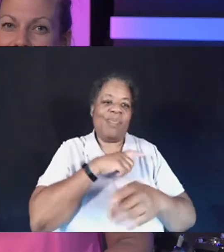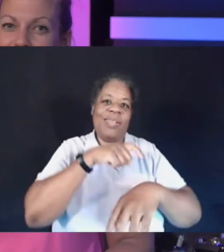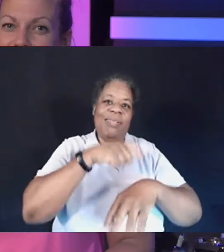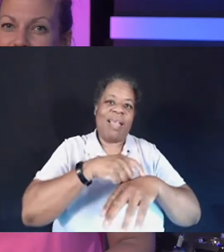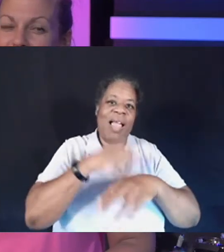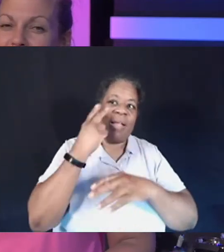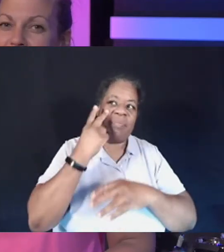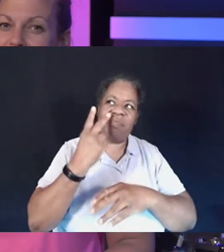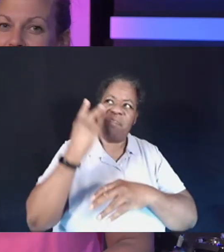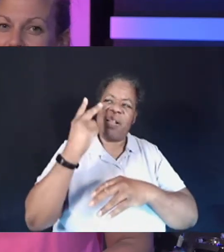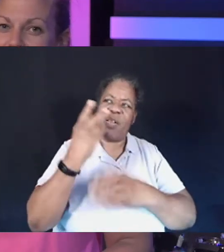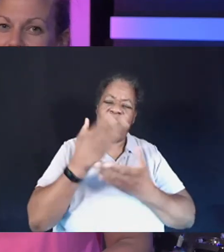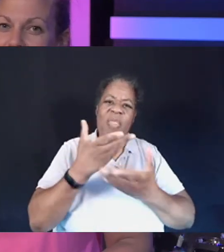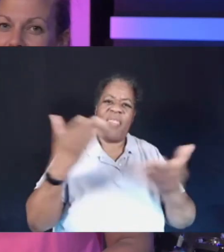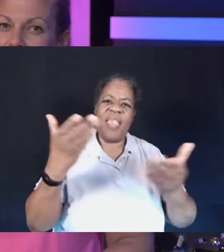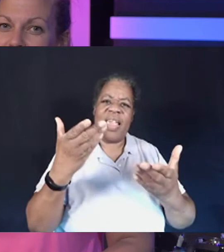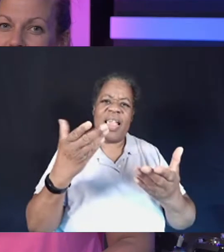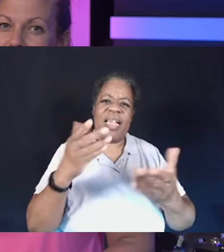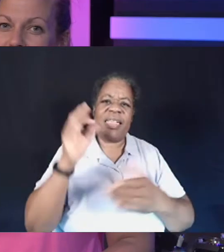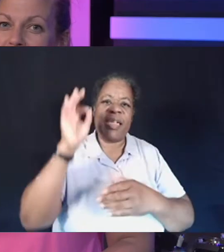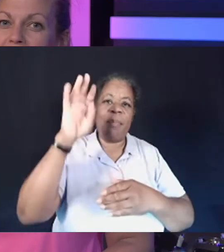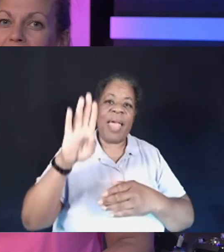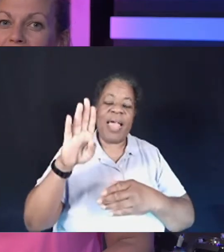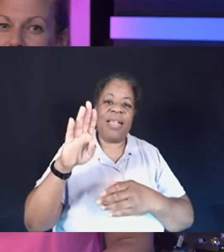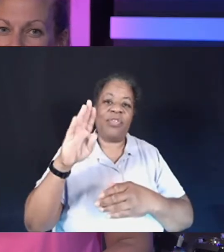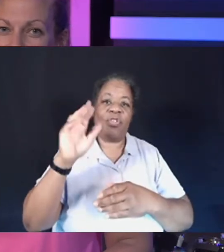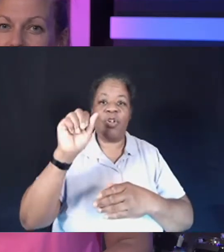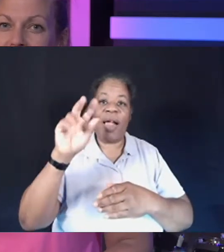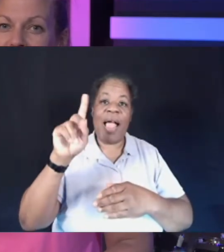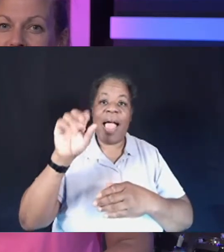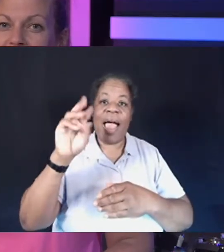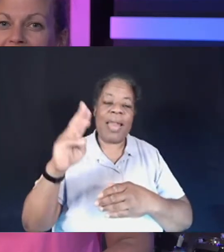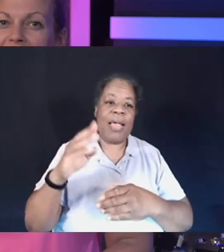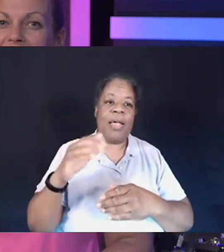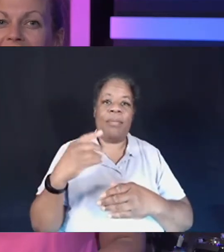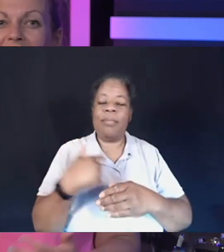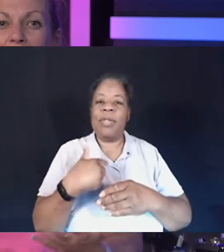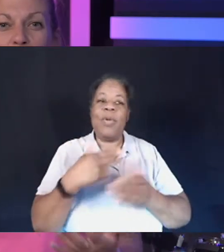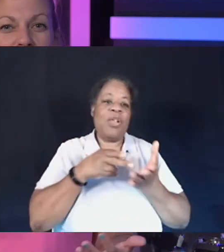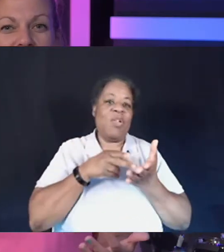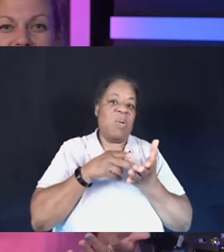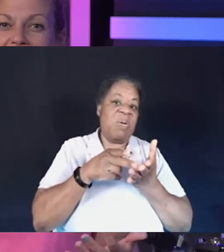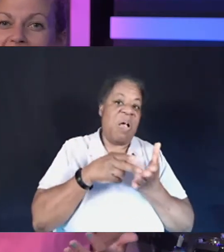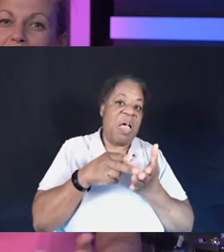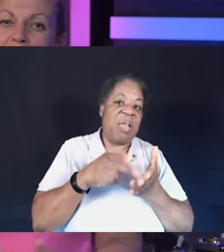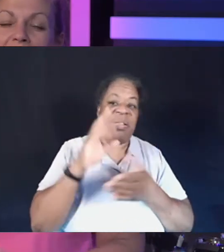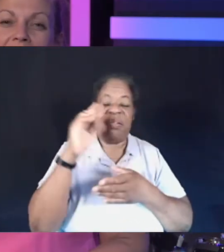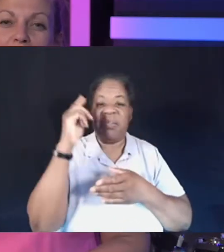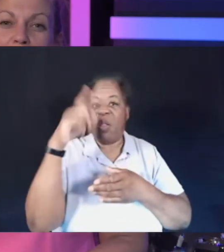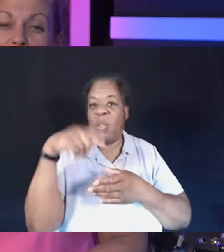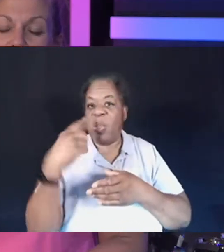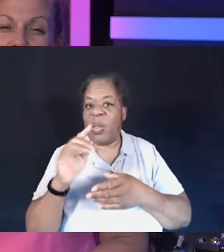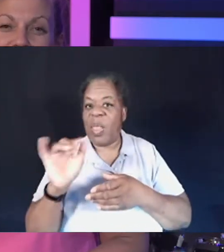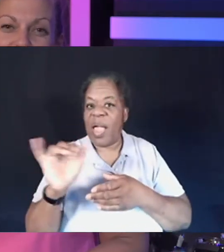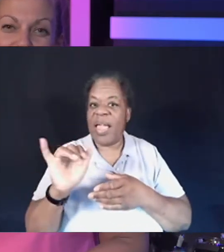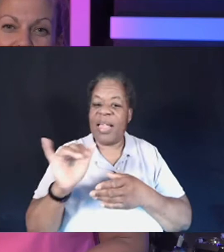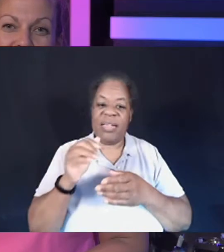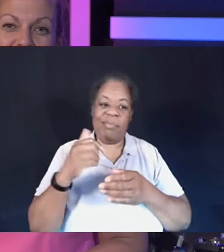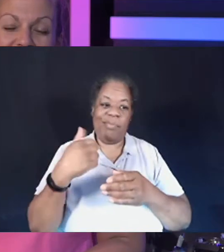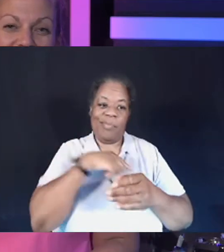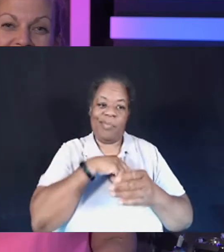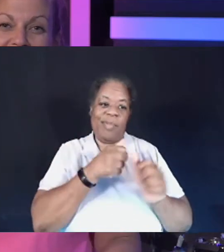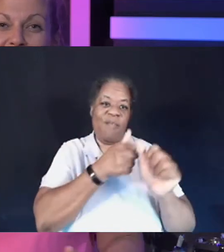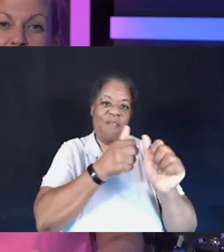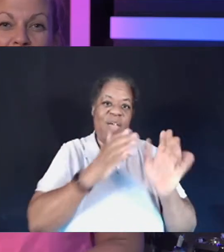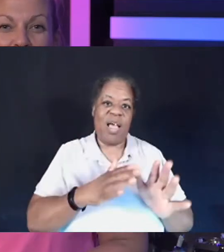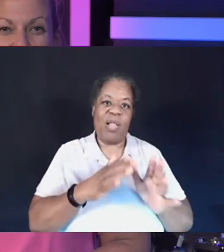walking us through what does an honesty look like as a follower of Jesus. Let's take a moment to connect with God by worshiping together